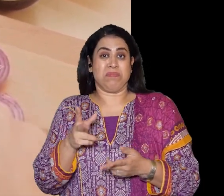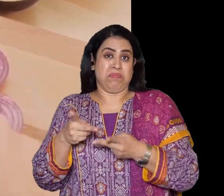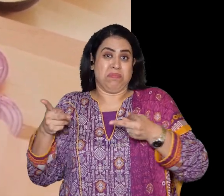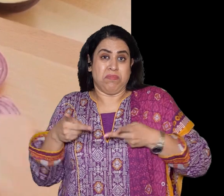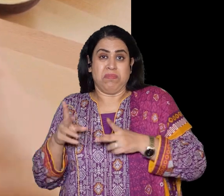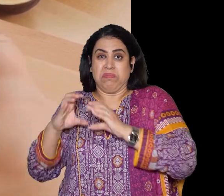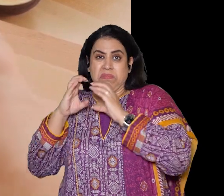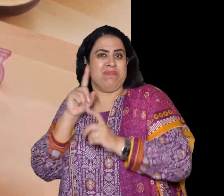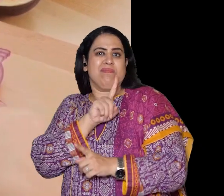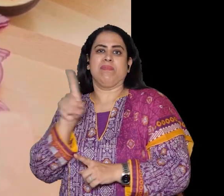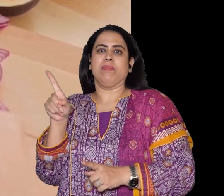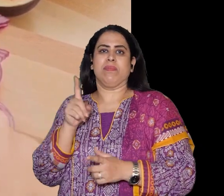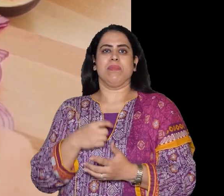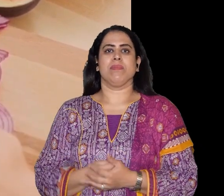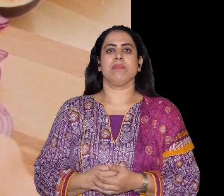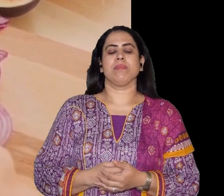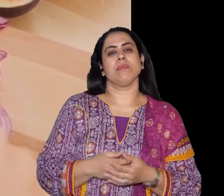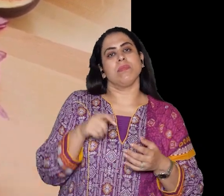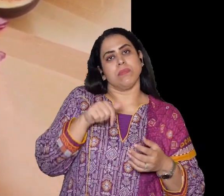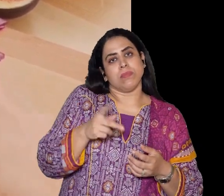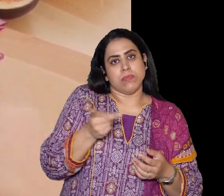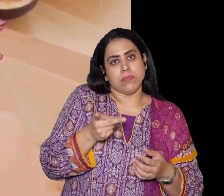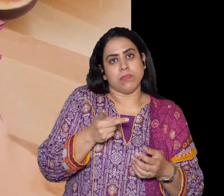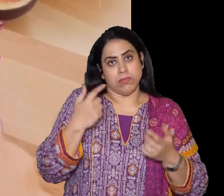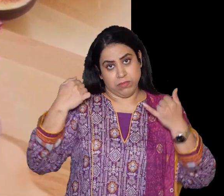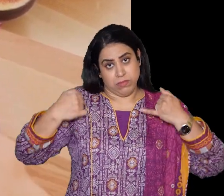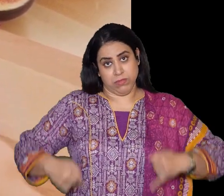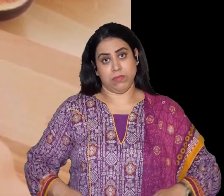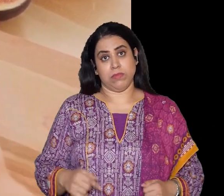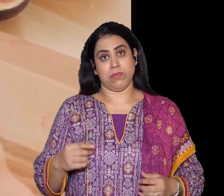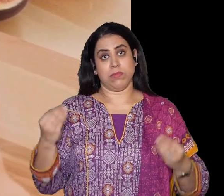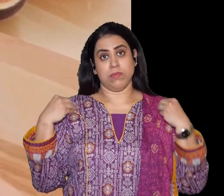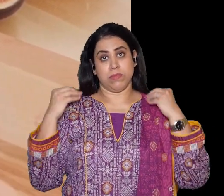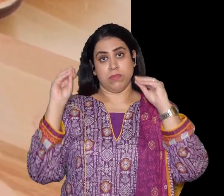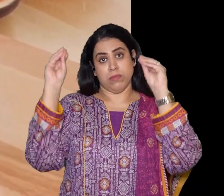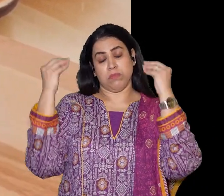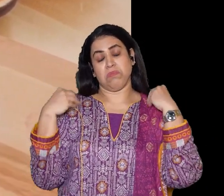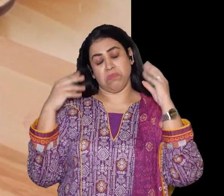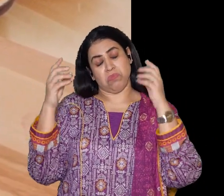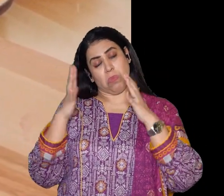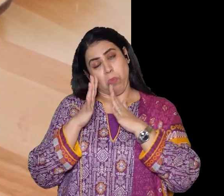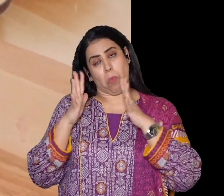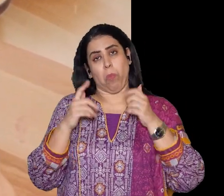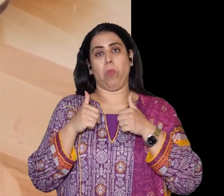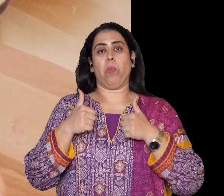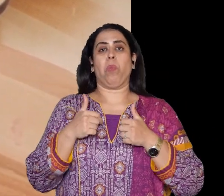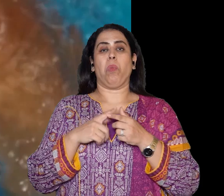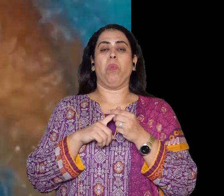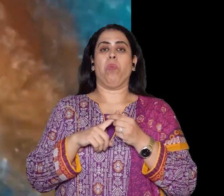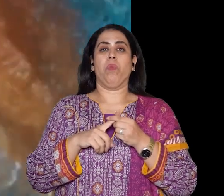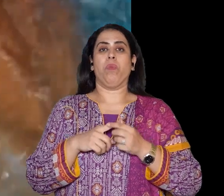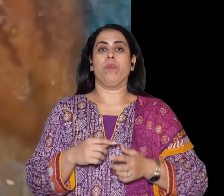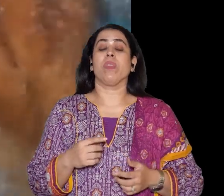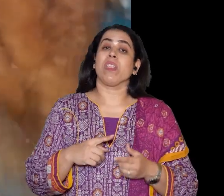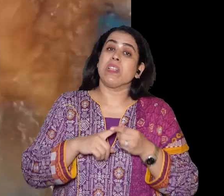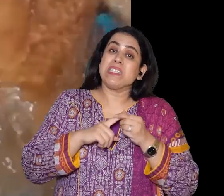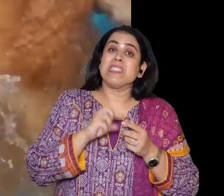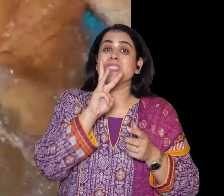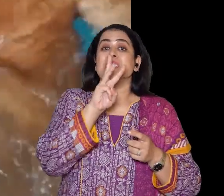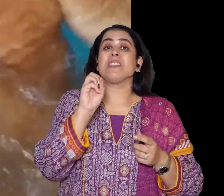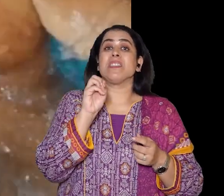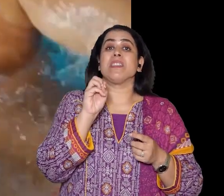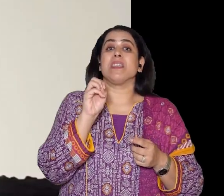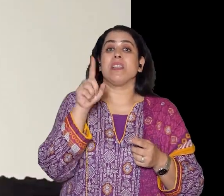food. Same is the case with the physical activity. Physical activity is very crucial component. We must be